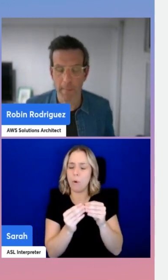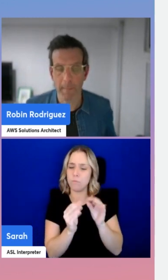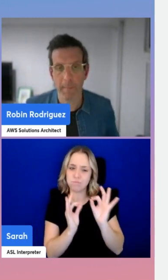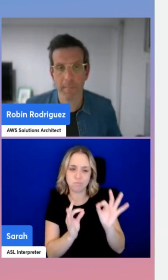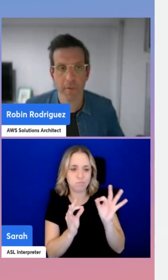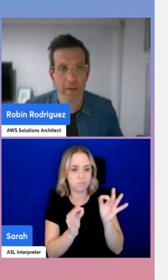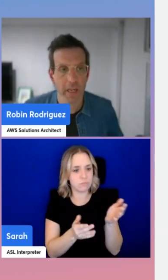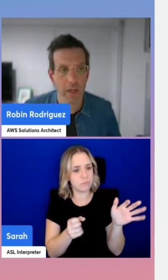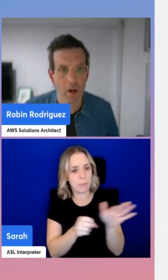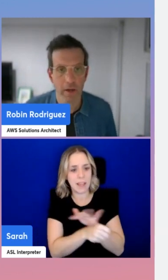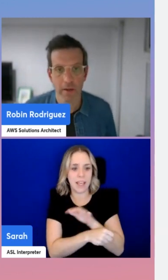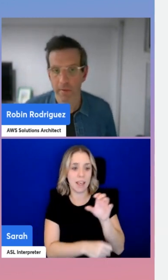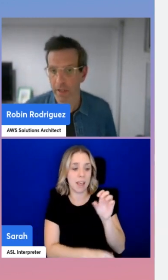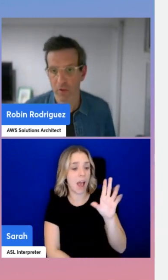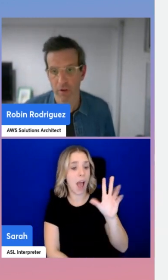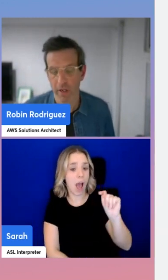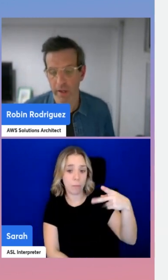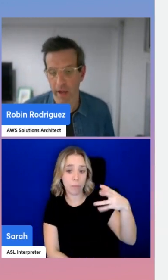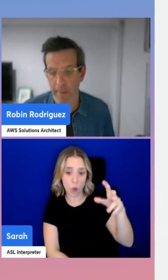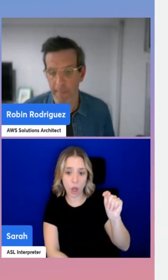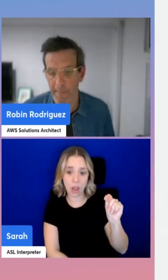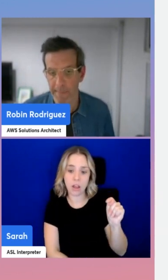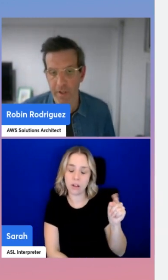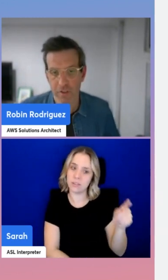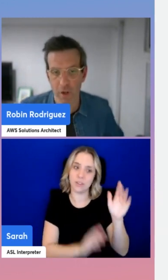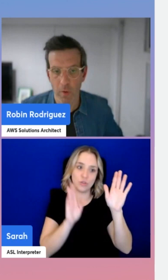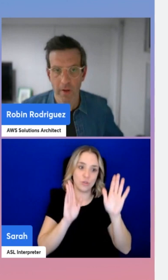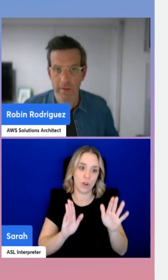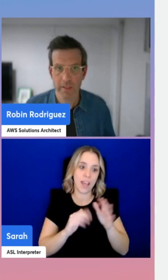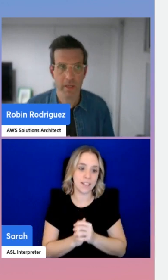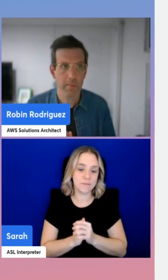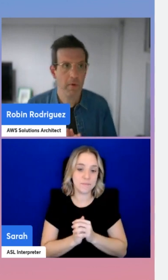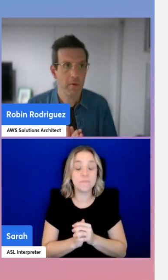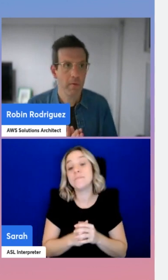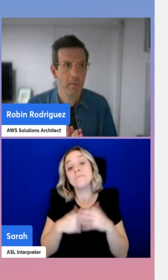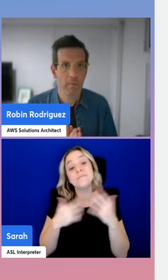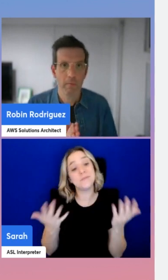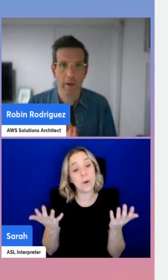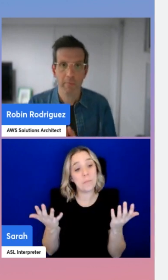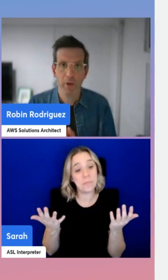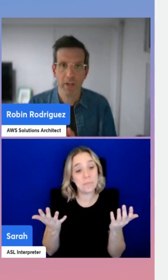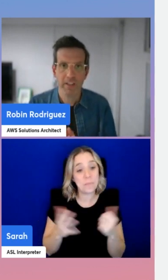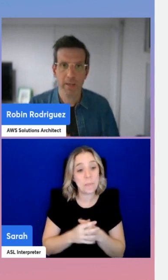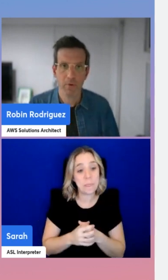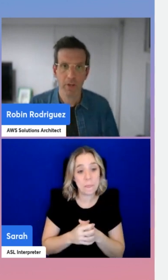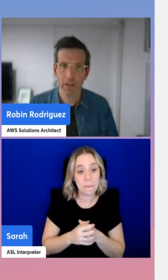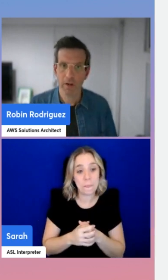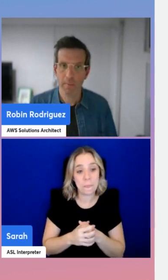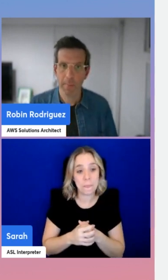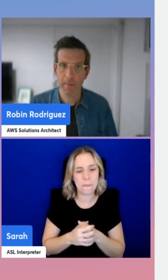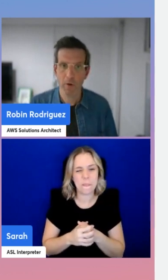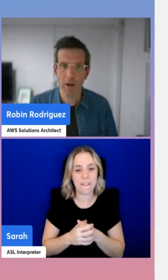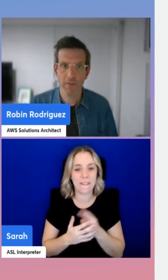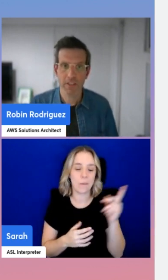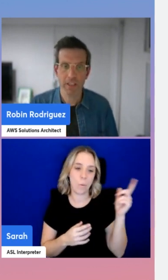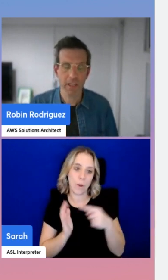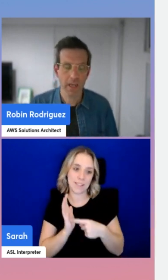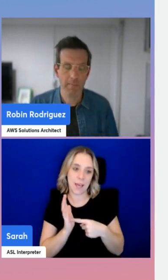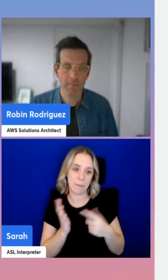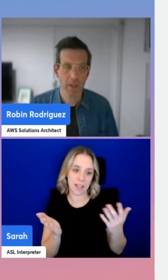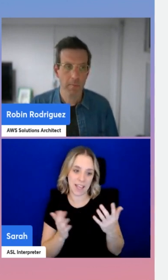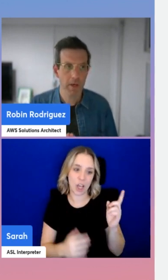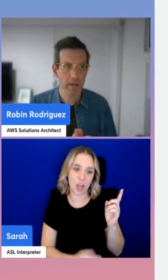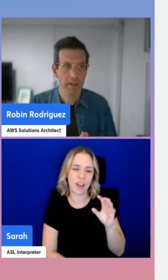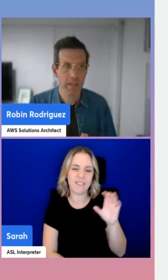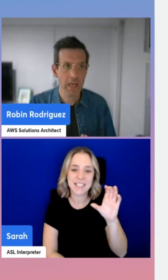to take on is great. So I'd say I put an example here of a